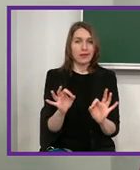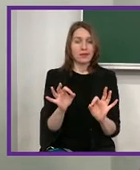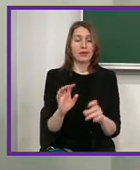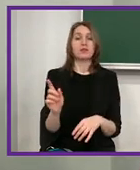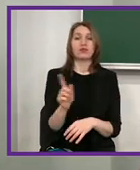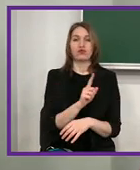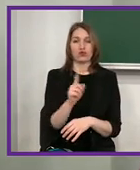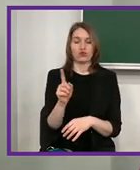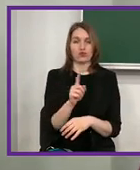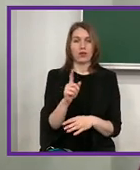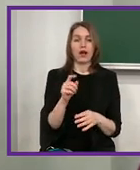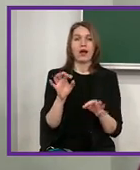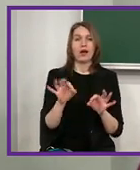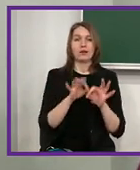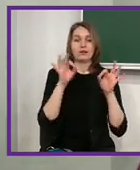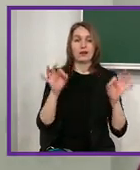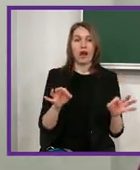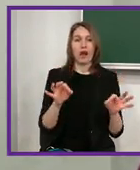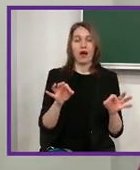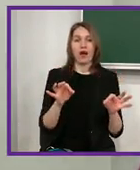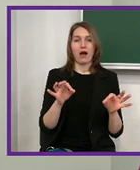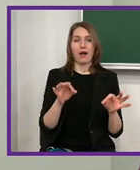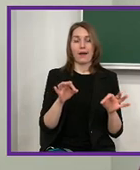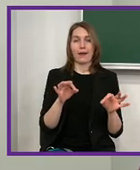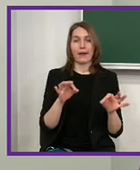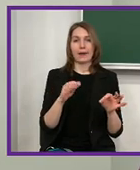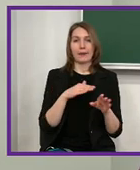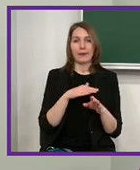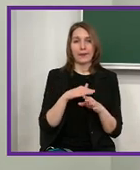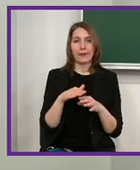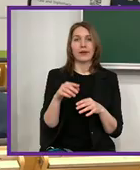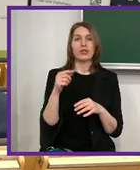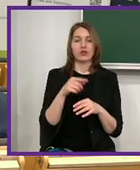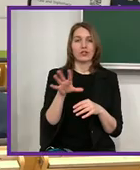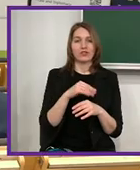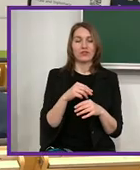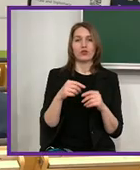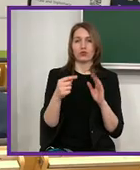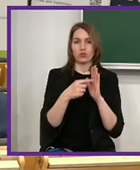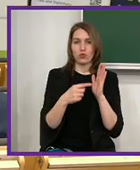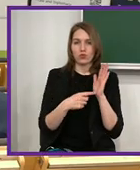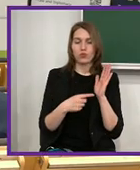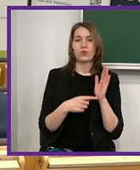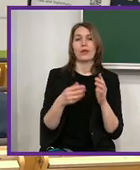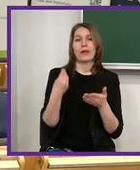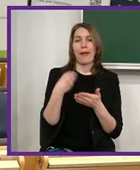procurement policies, and defined accountabilities, which I think the other panelists have talked about.